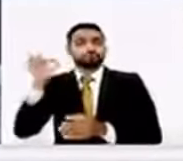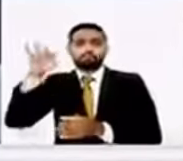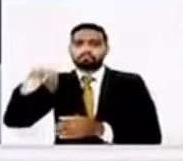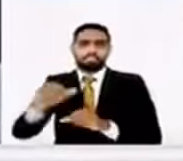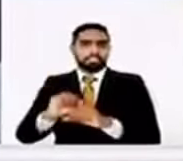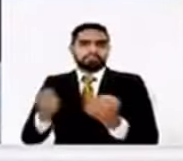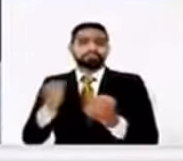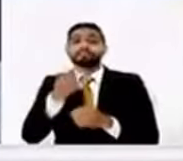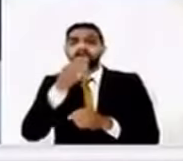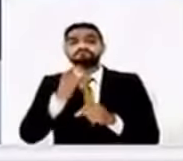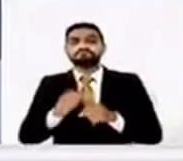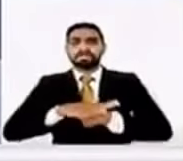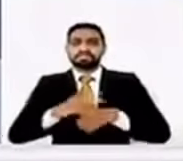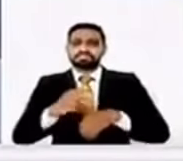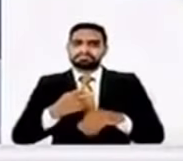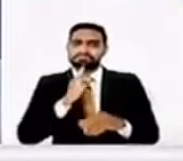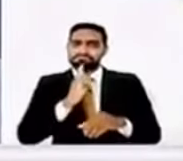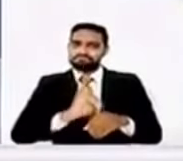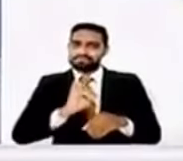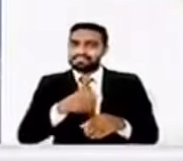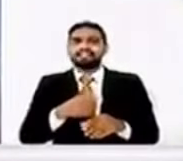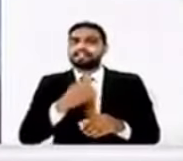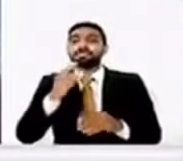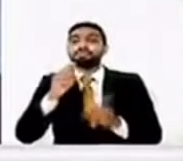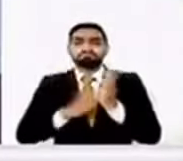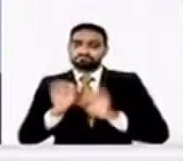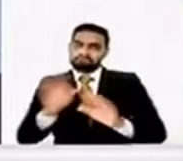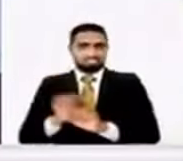now have a look at what happened at the Tea Party.